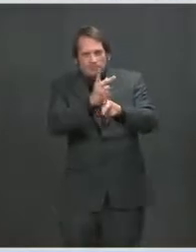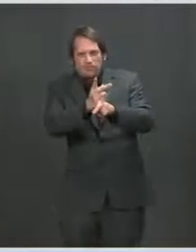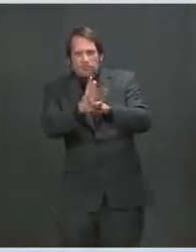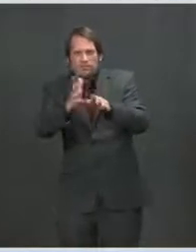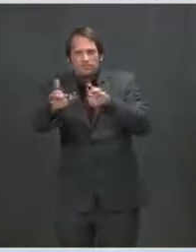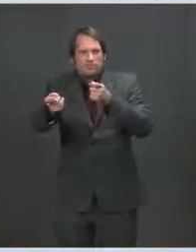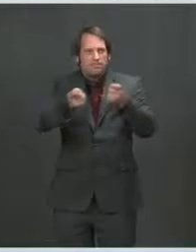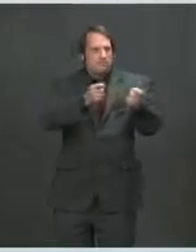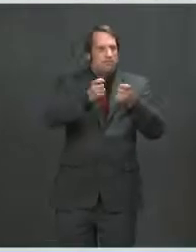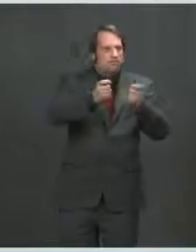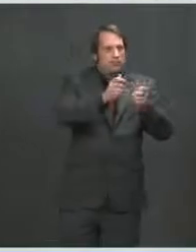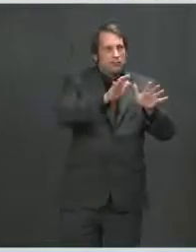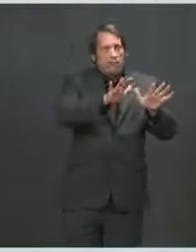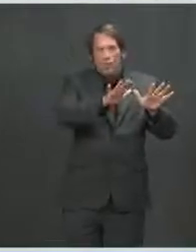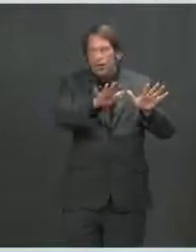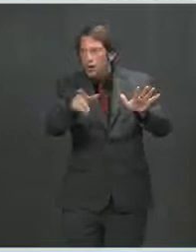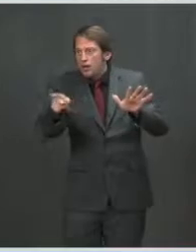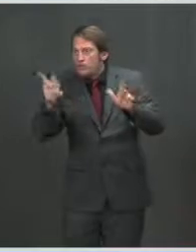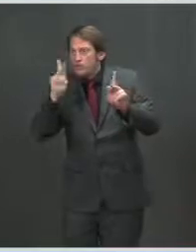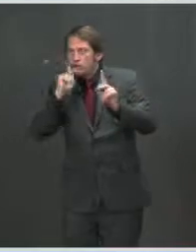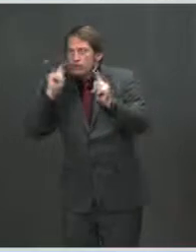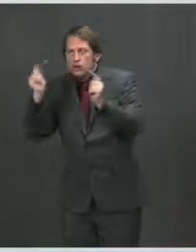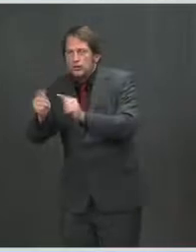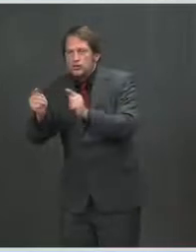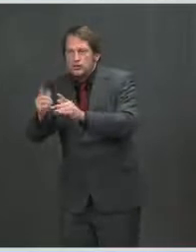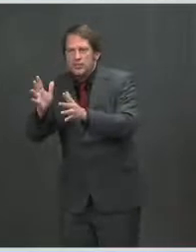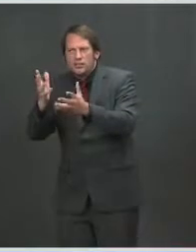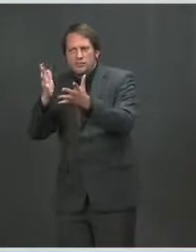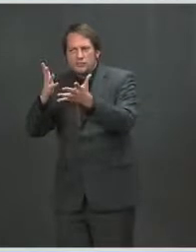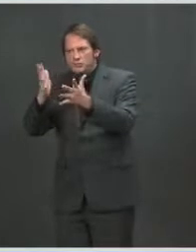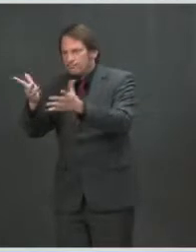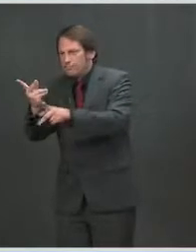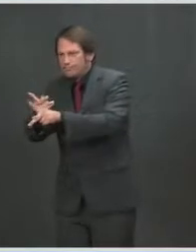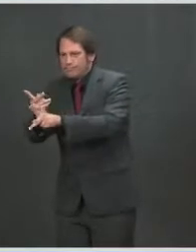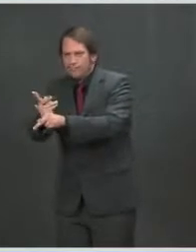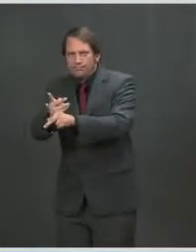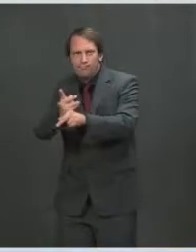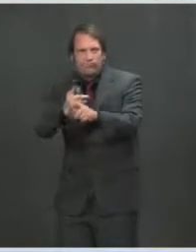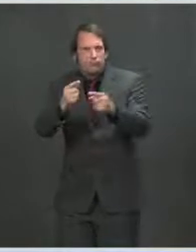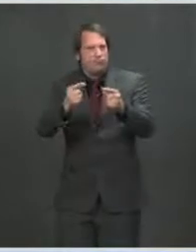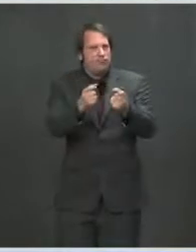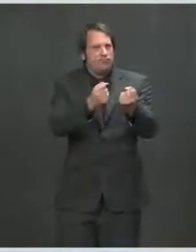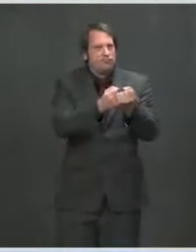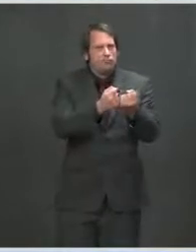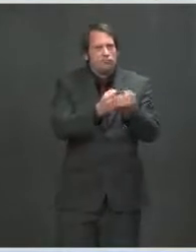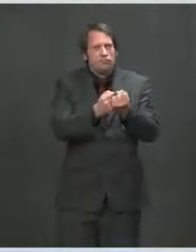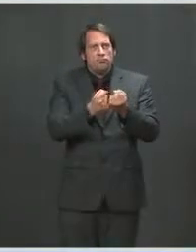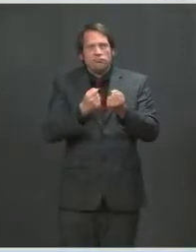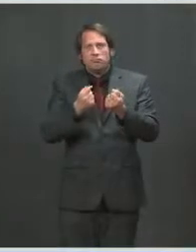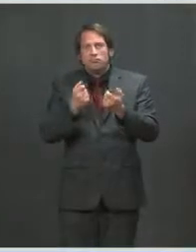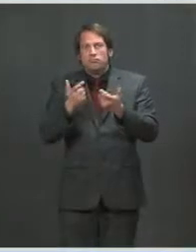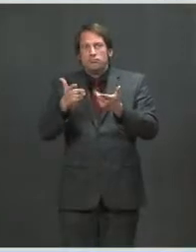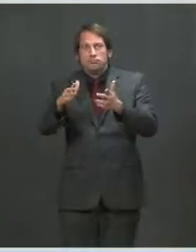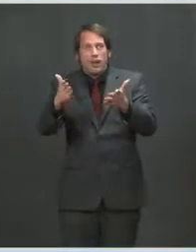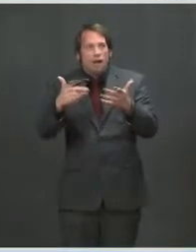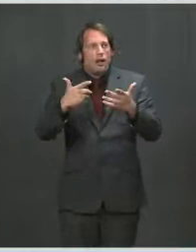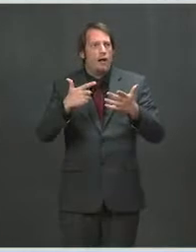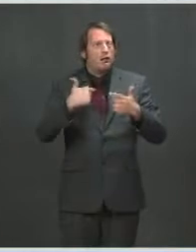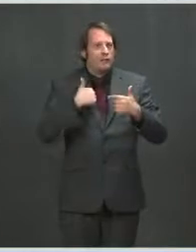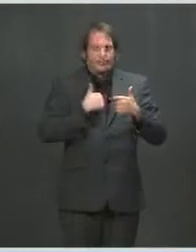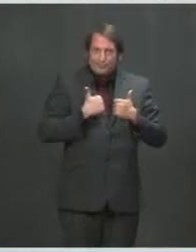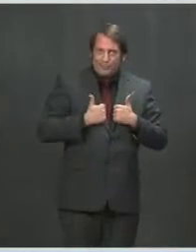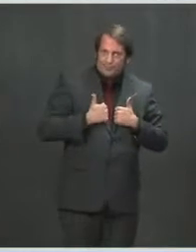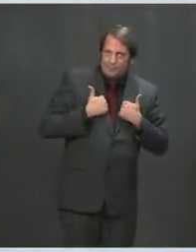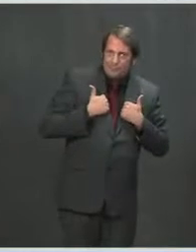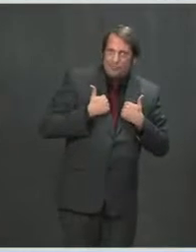injured, the survivors who grieve those we've lost. You may not wear a uniform,